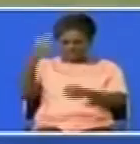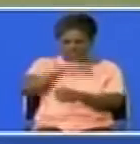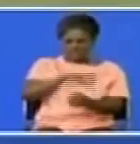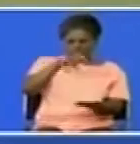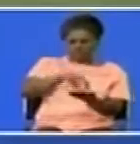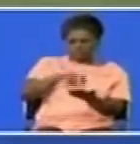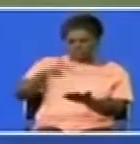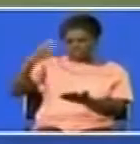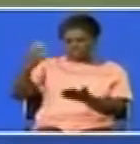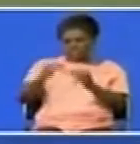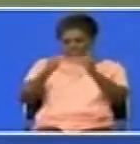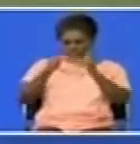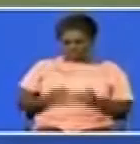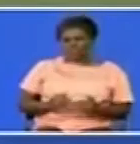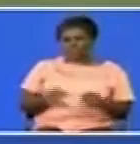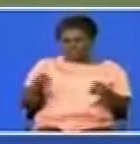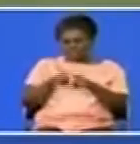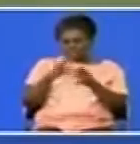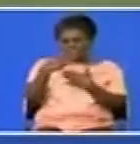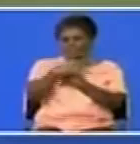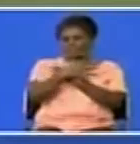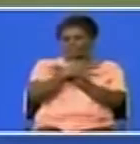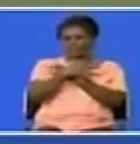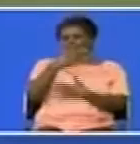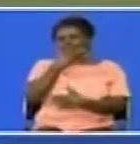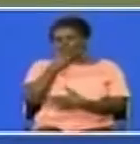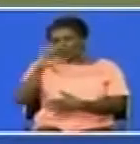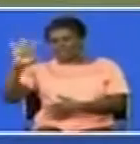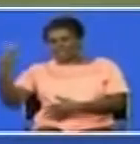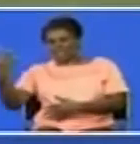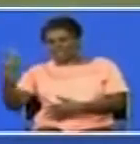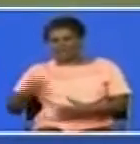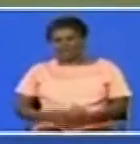second behind Soderberg, as German Rithama Bant was third.